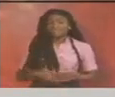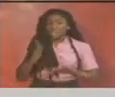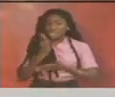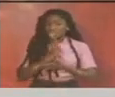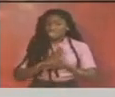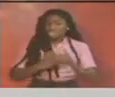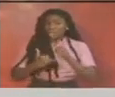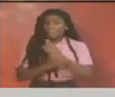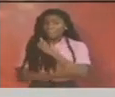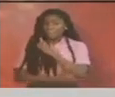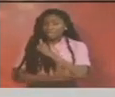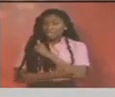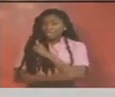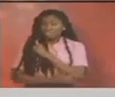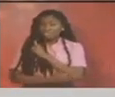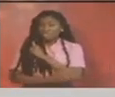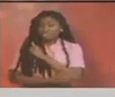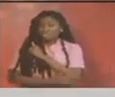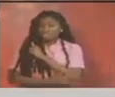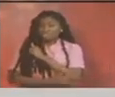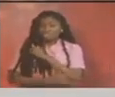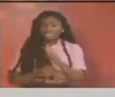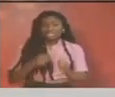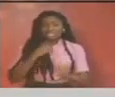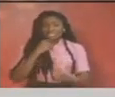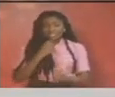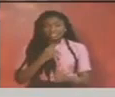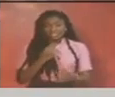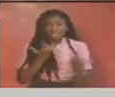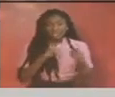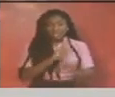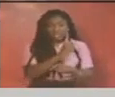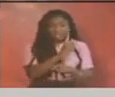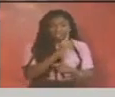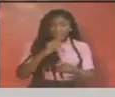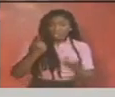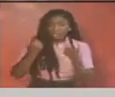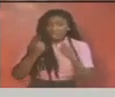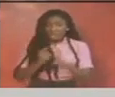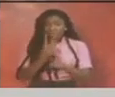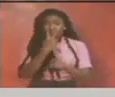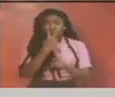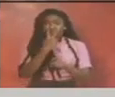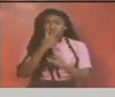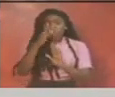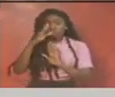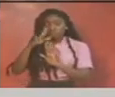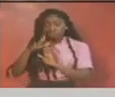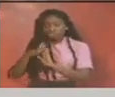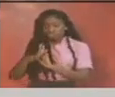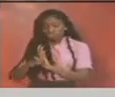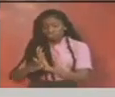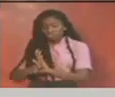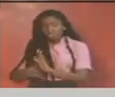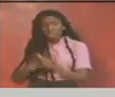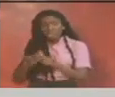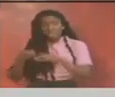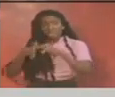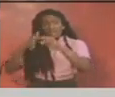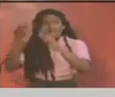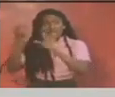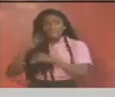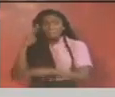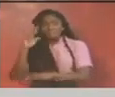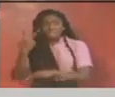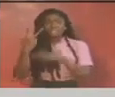have been calling their waves phases, phase 1, phase 2, phase 3. We see in European countries they're using the term phase 3 now.